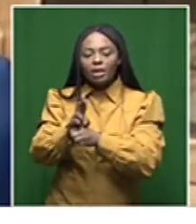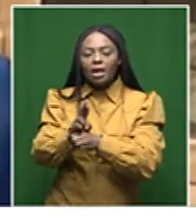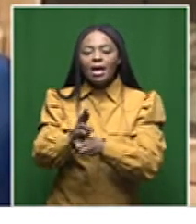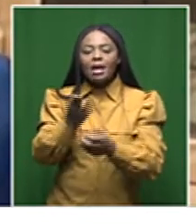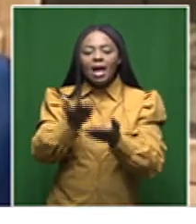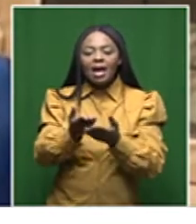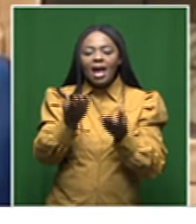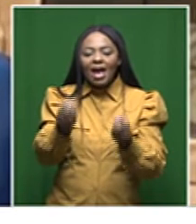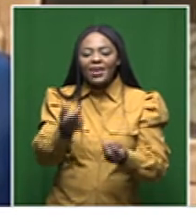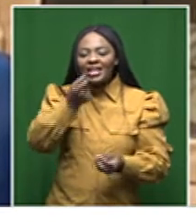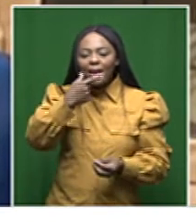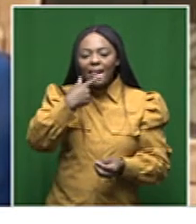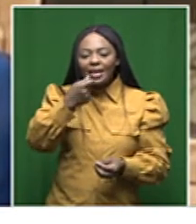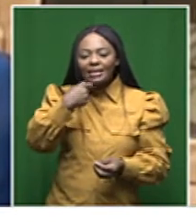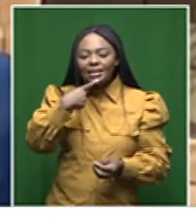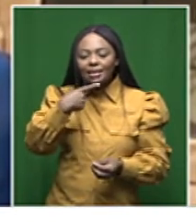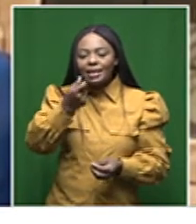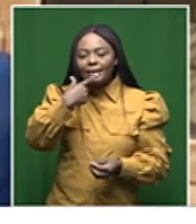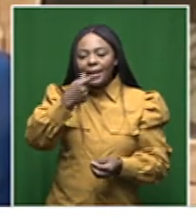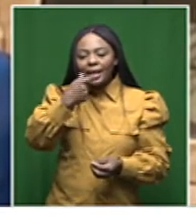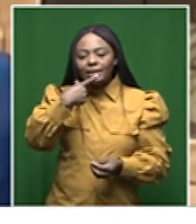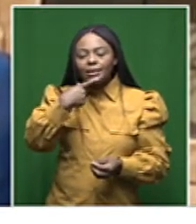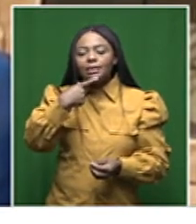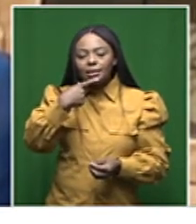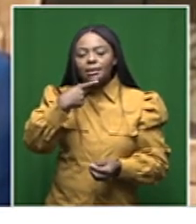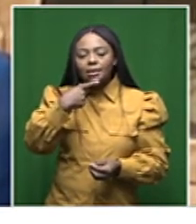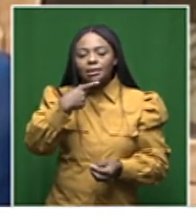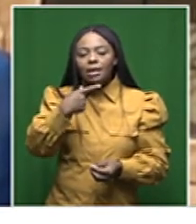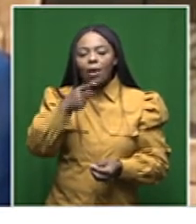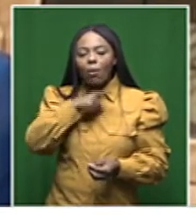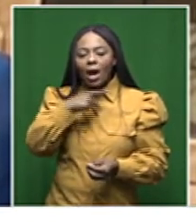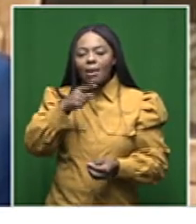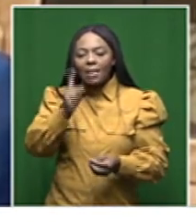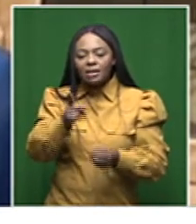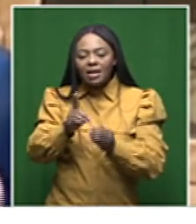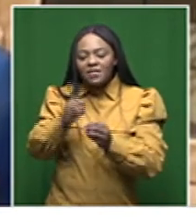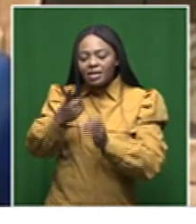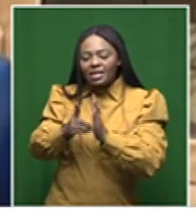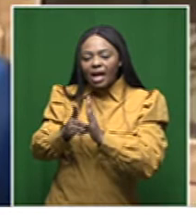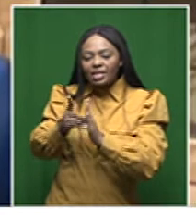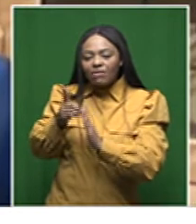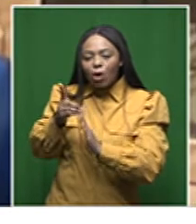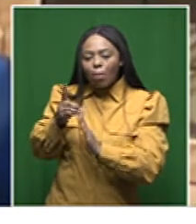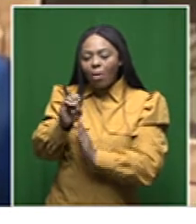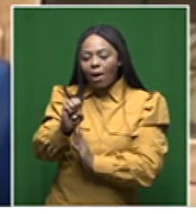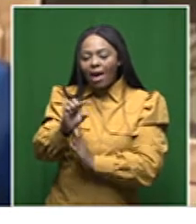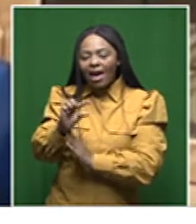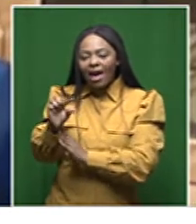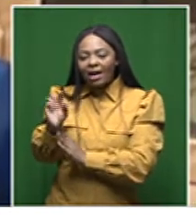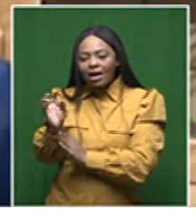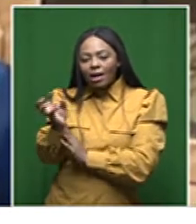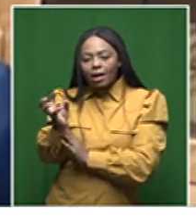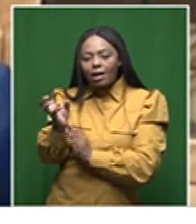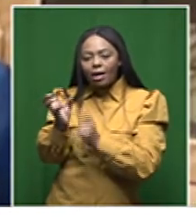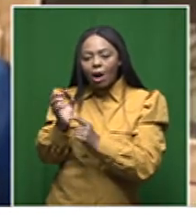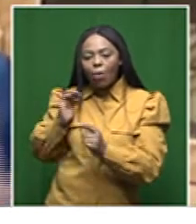tablets, being whatever the tablets to start building the eggs, and we give you that time or the time where you